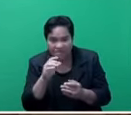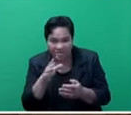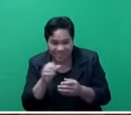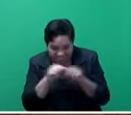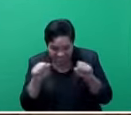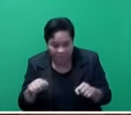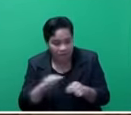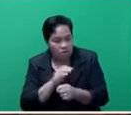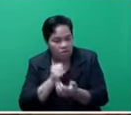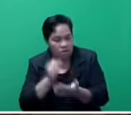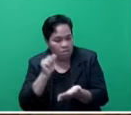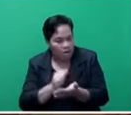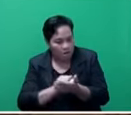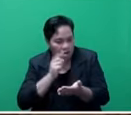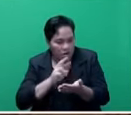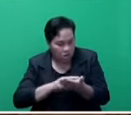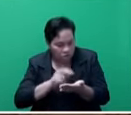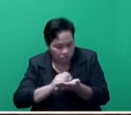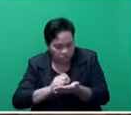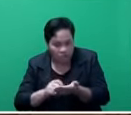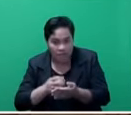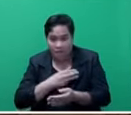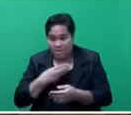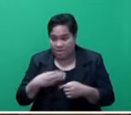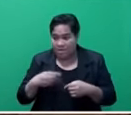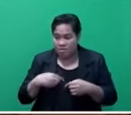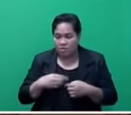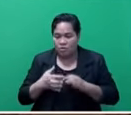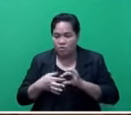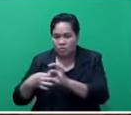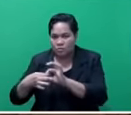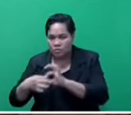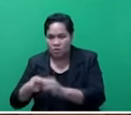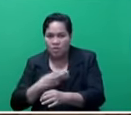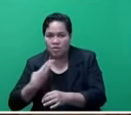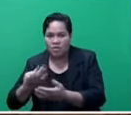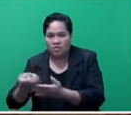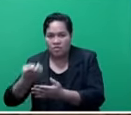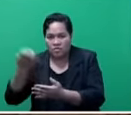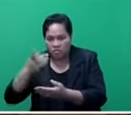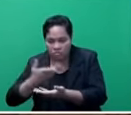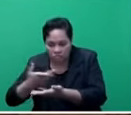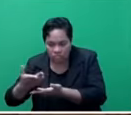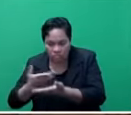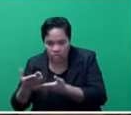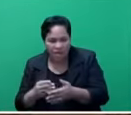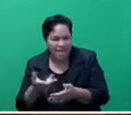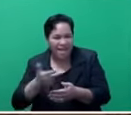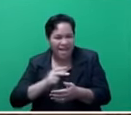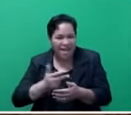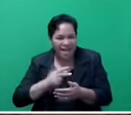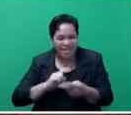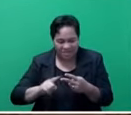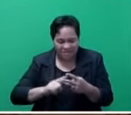ensure proper recording. The ministry is in consultation with the Ministry of Economy and also has in place strategies for the plant hire TMA entity. So